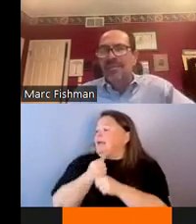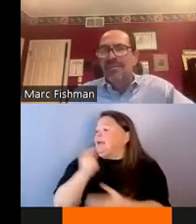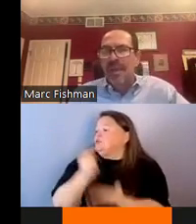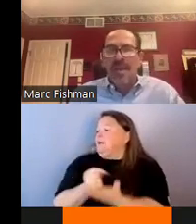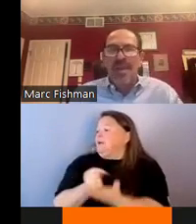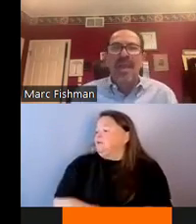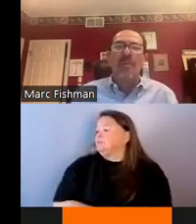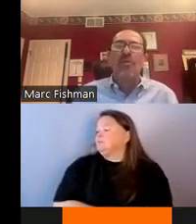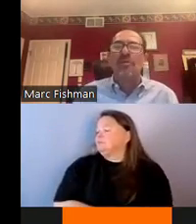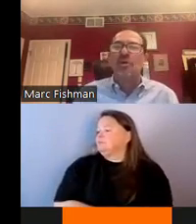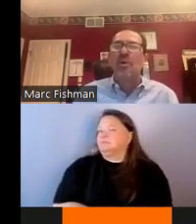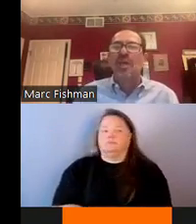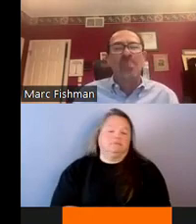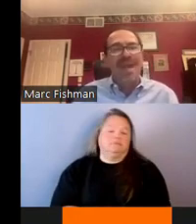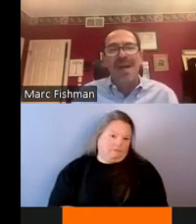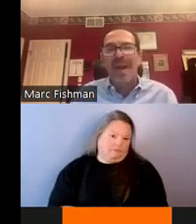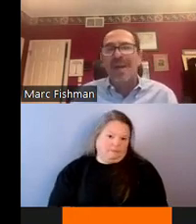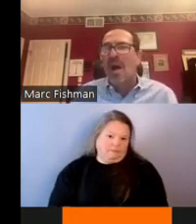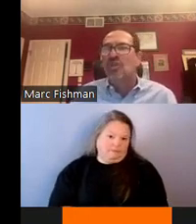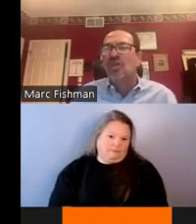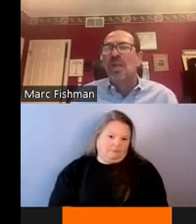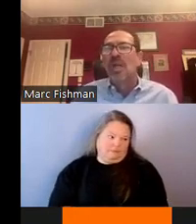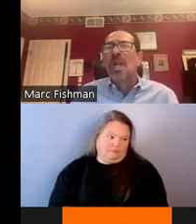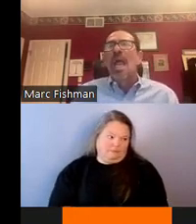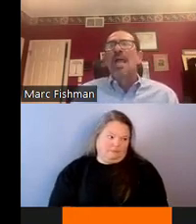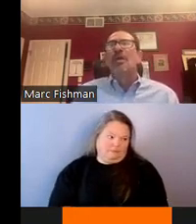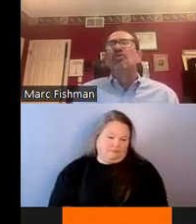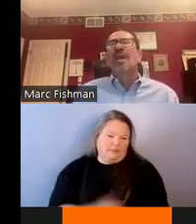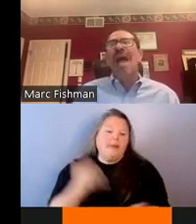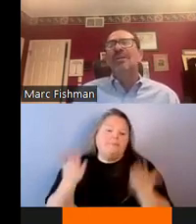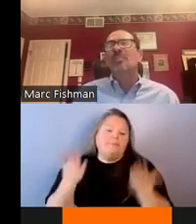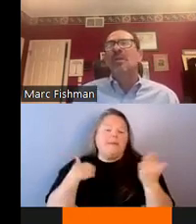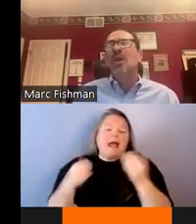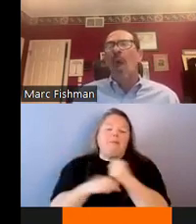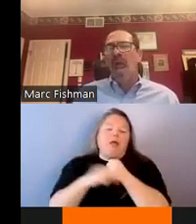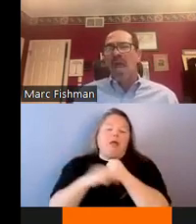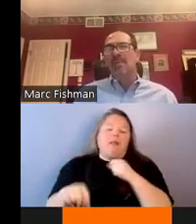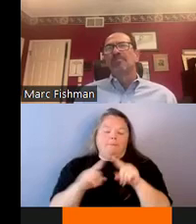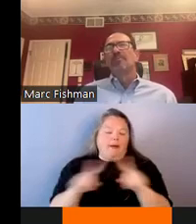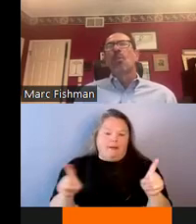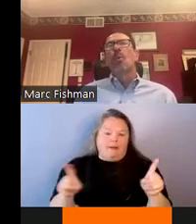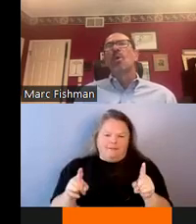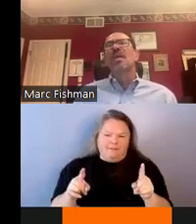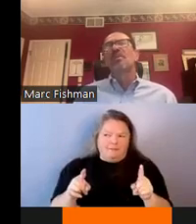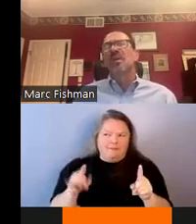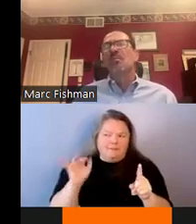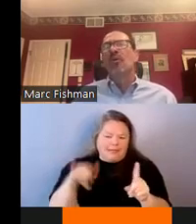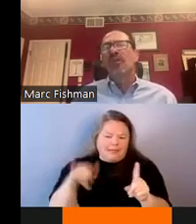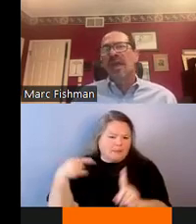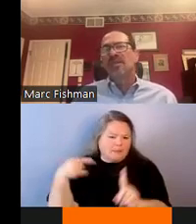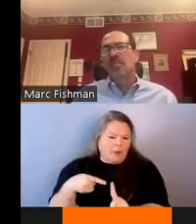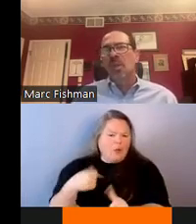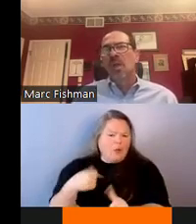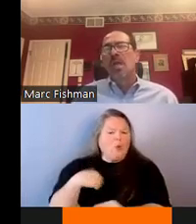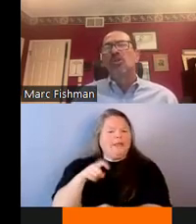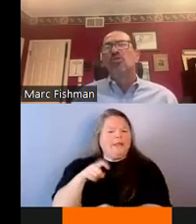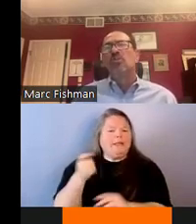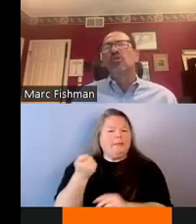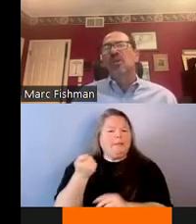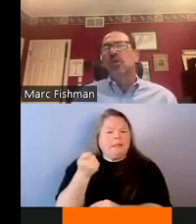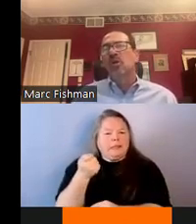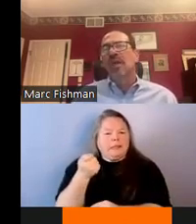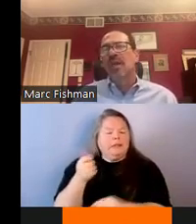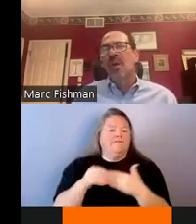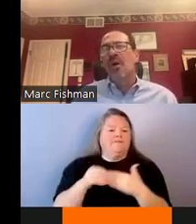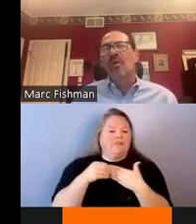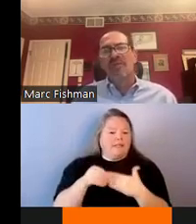and again, maybe I'm overdoing it, but not by much. There's got to be a way where we can be more flexible in